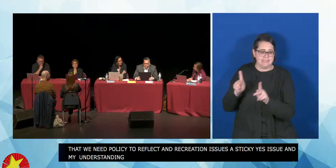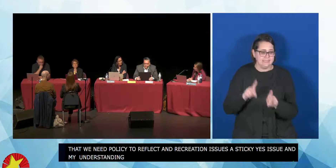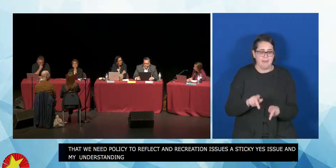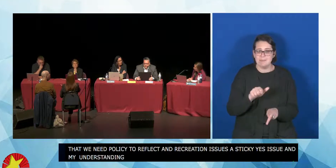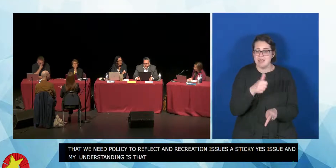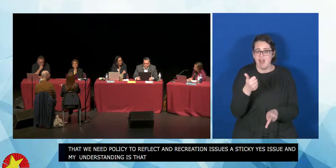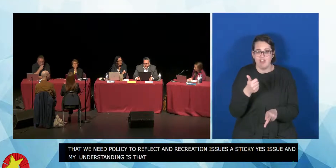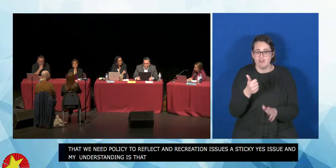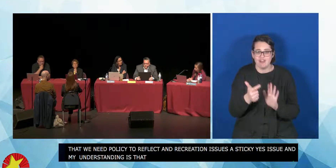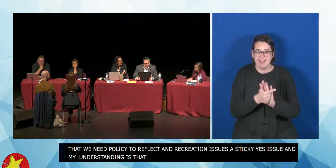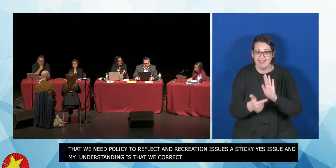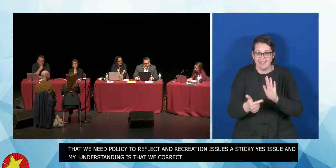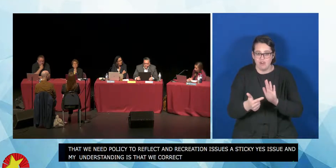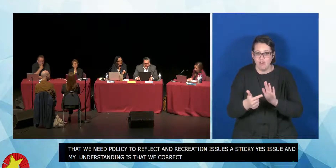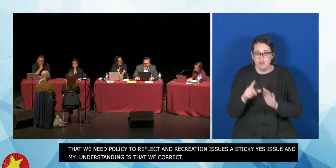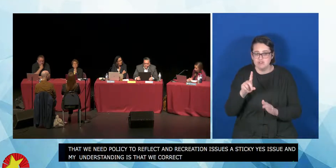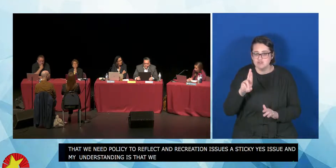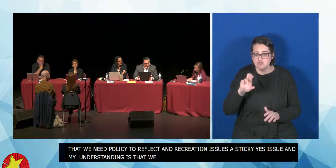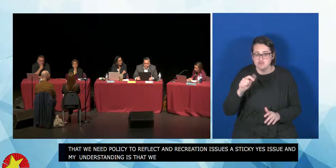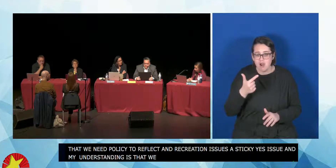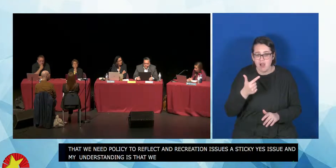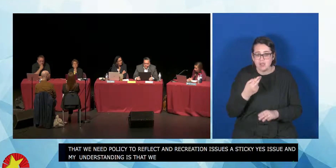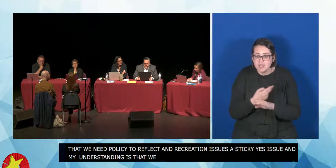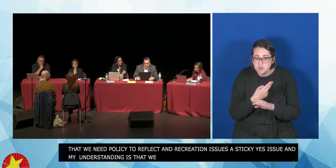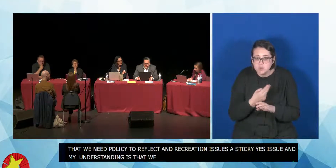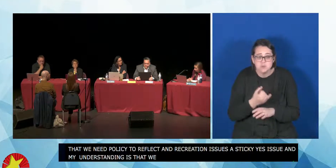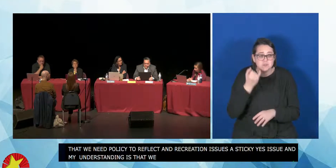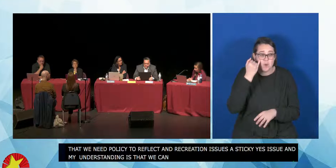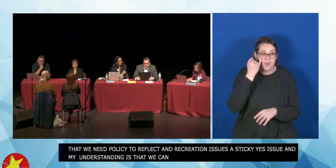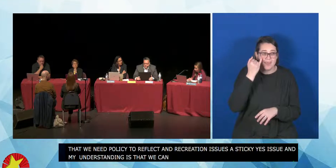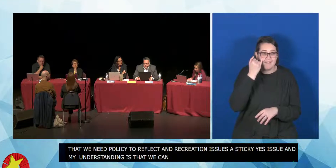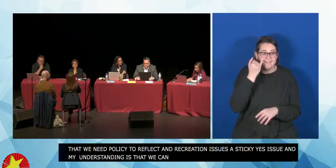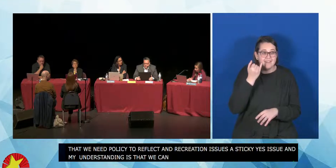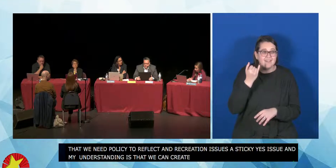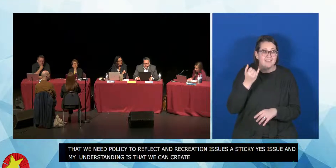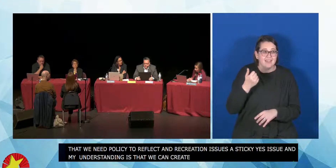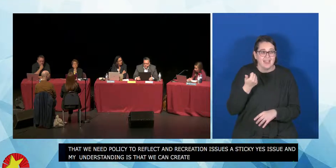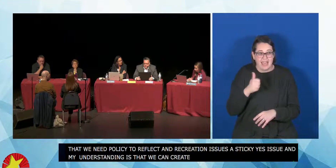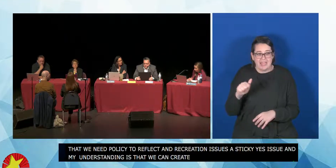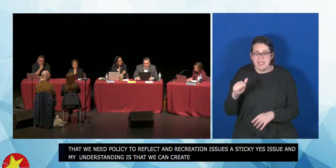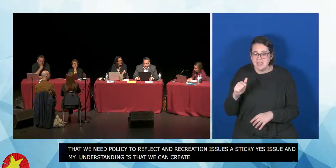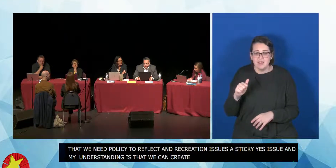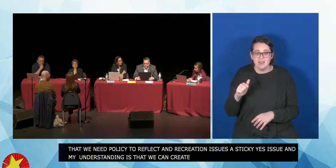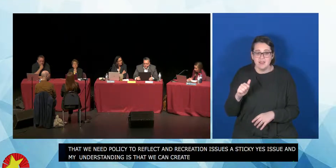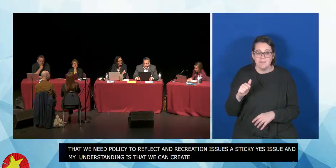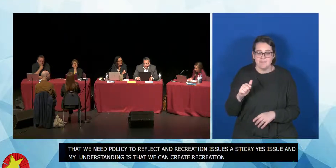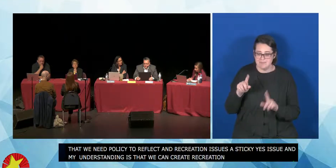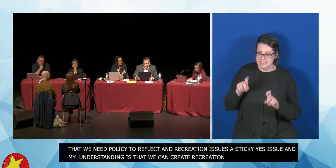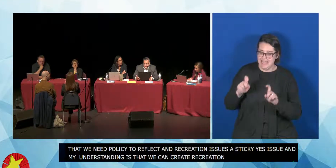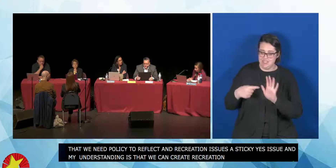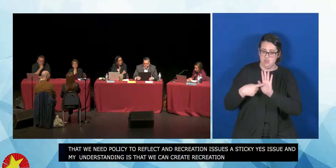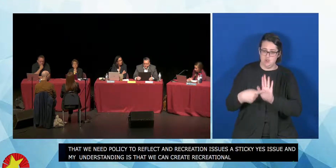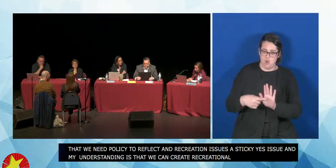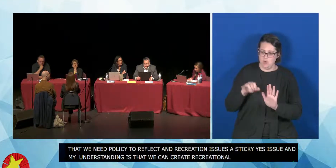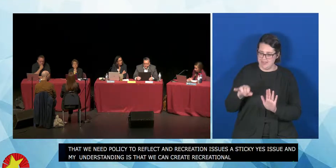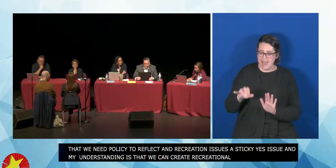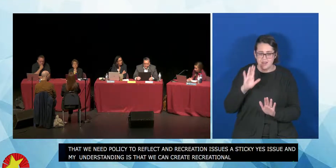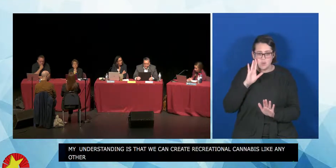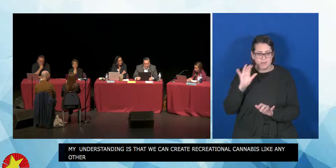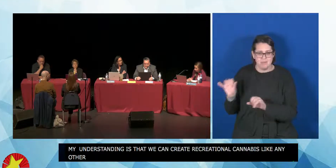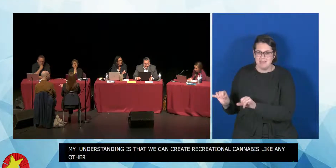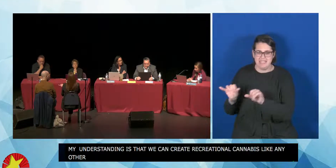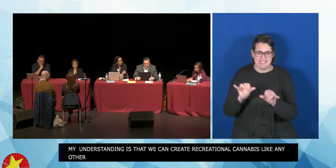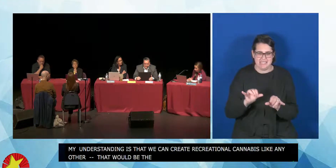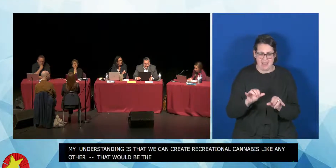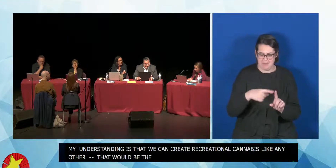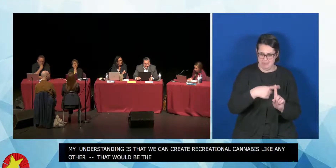use. So if there's a test that shows a metabolite of cannabis, that would be the same as a positive